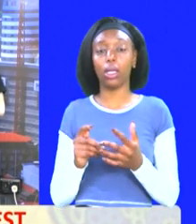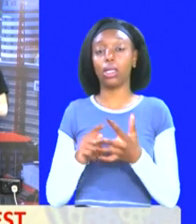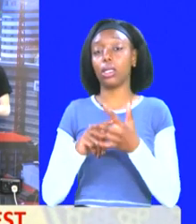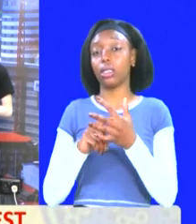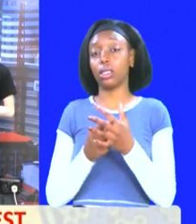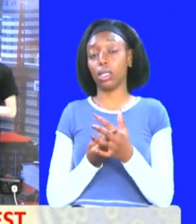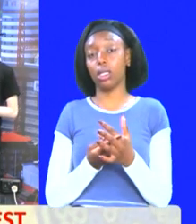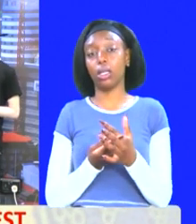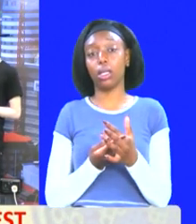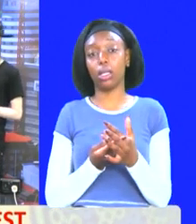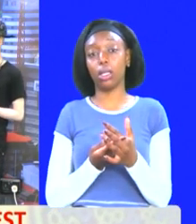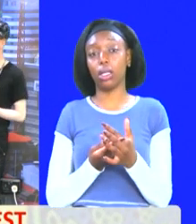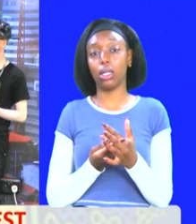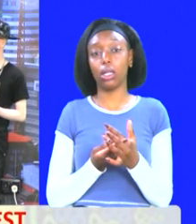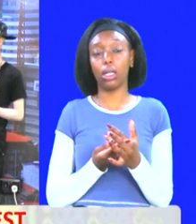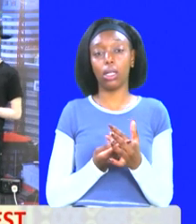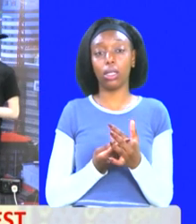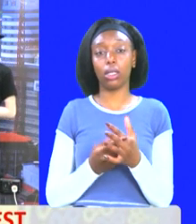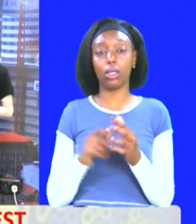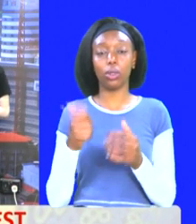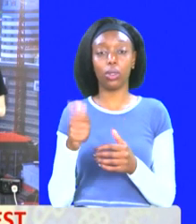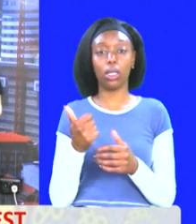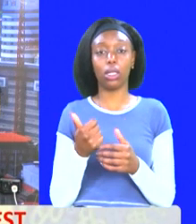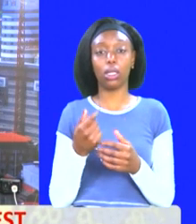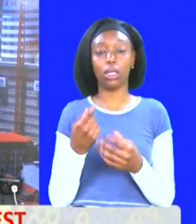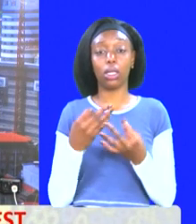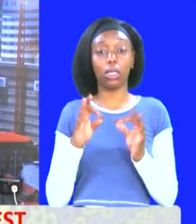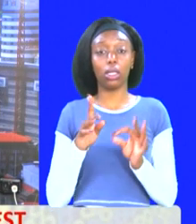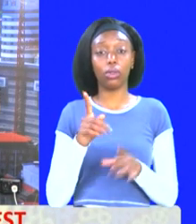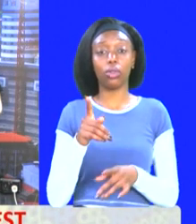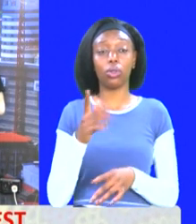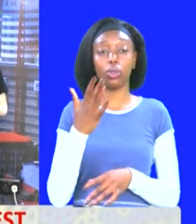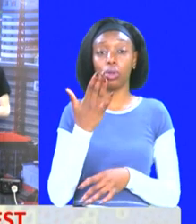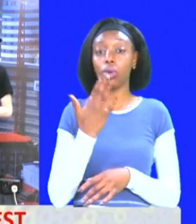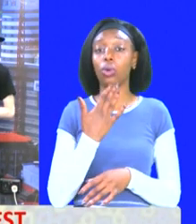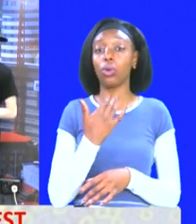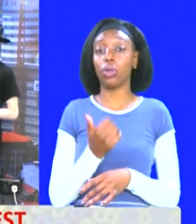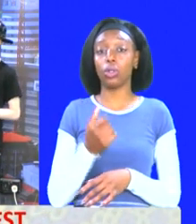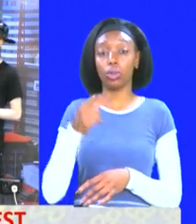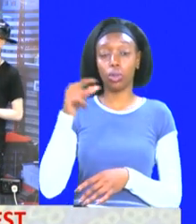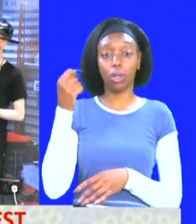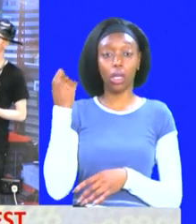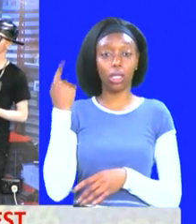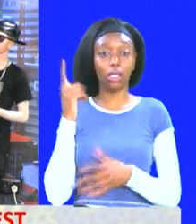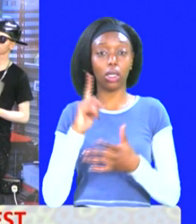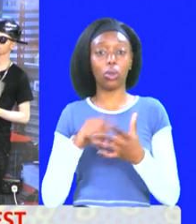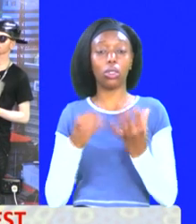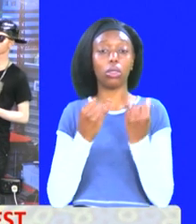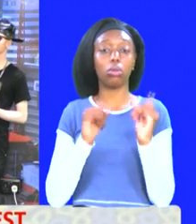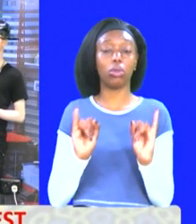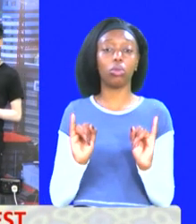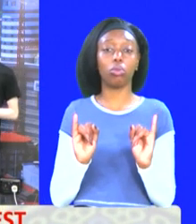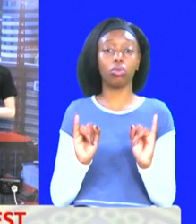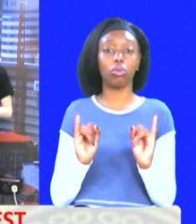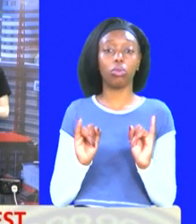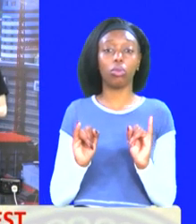Anything trending sayi utaipata raisi sana on TikTok. So at the end of the day, Gava, tafadhali, you're going to umiza a lot of the youth.